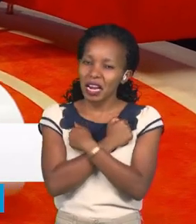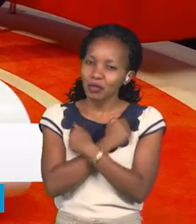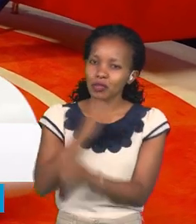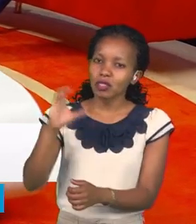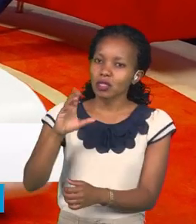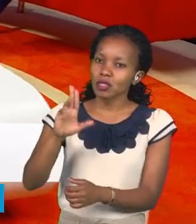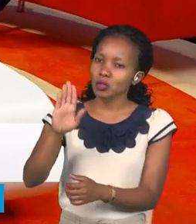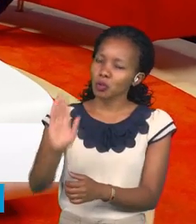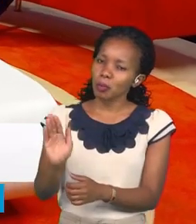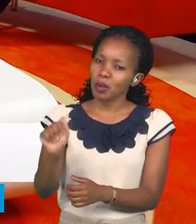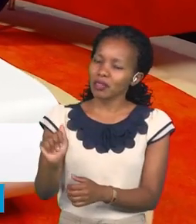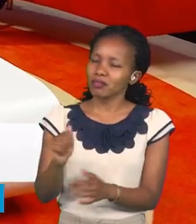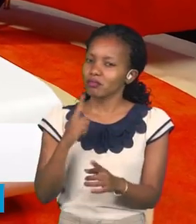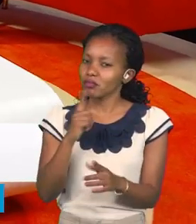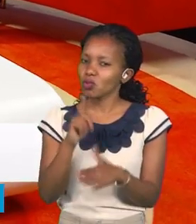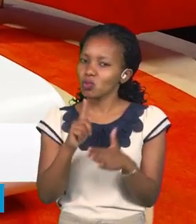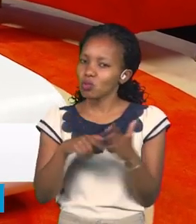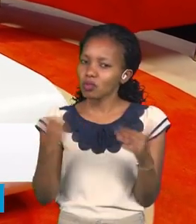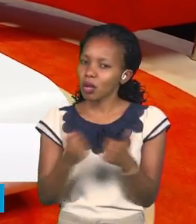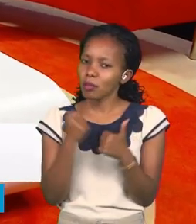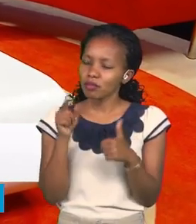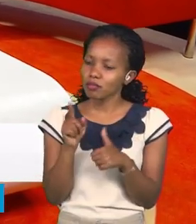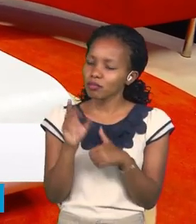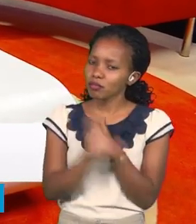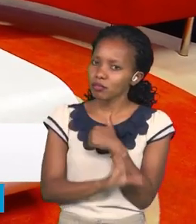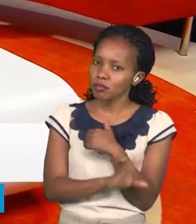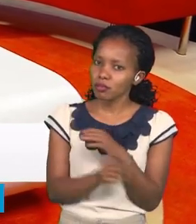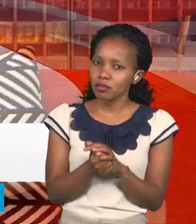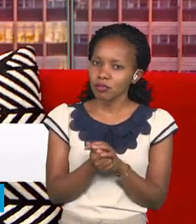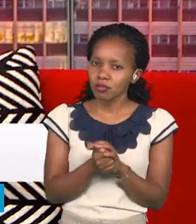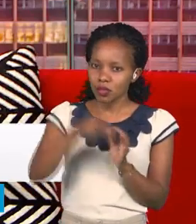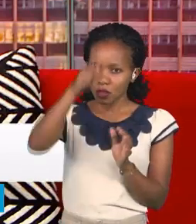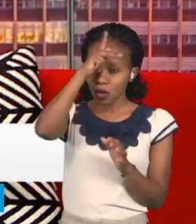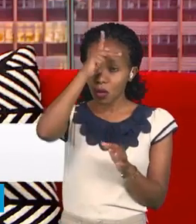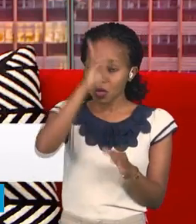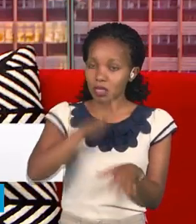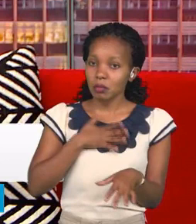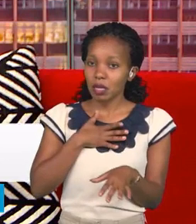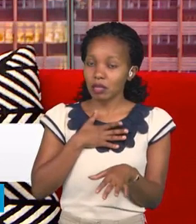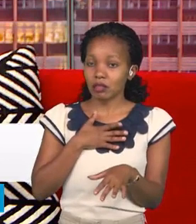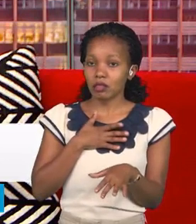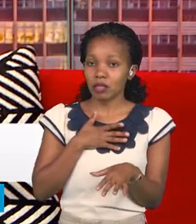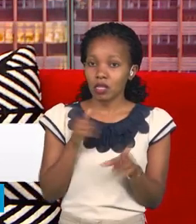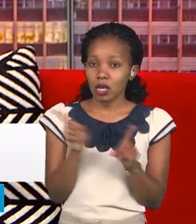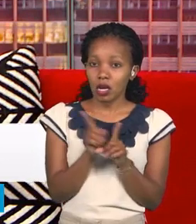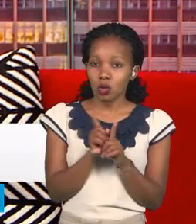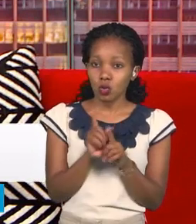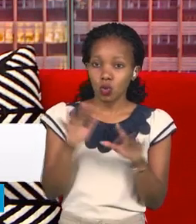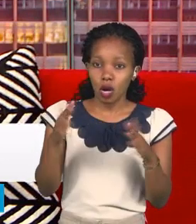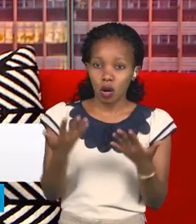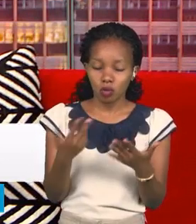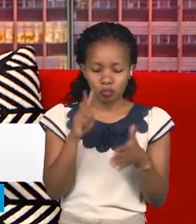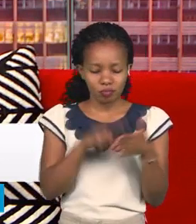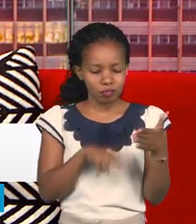in program. Cuba, to my knowledge or my readings in the article